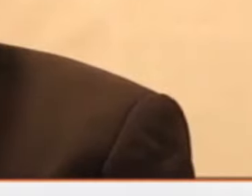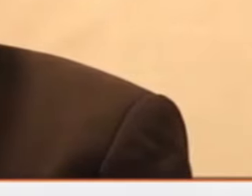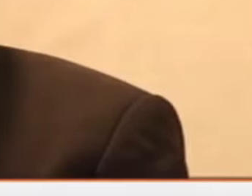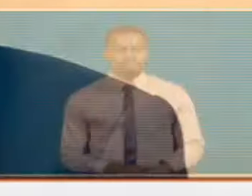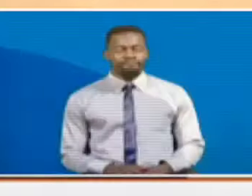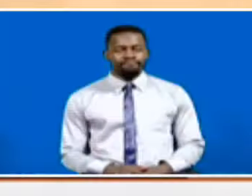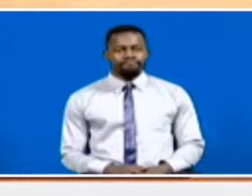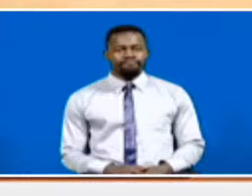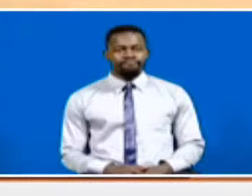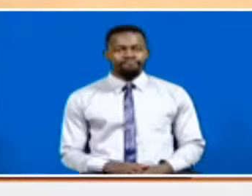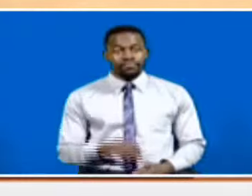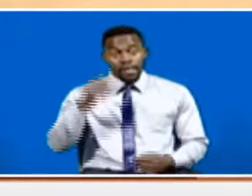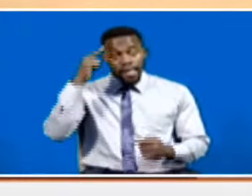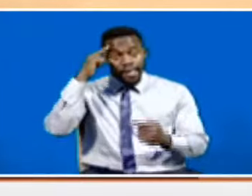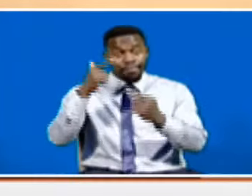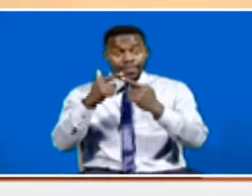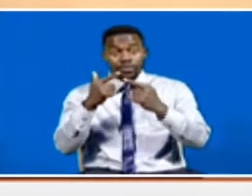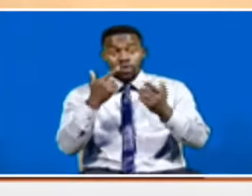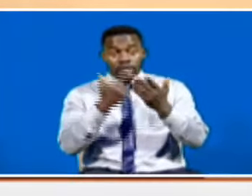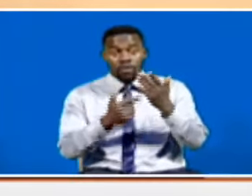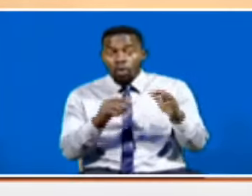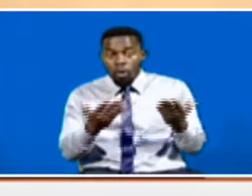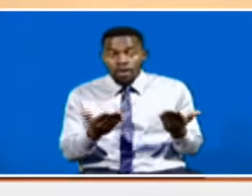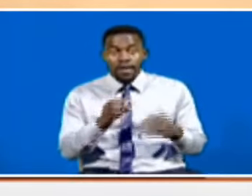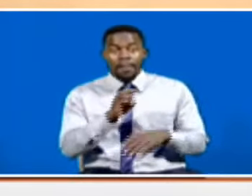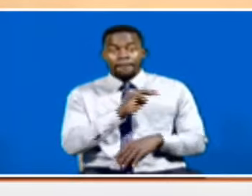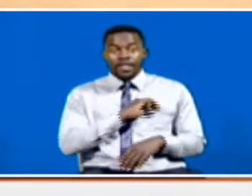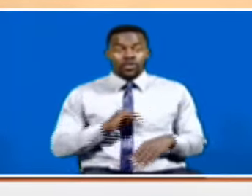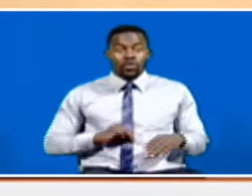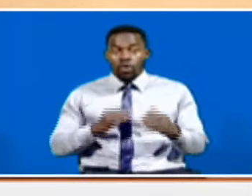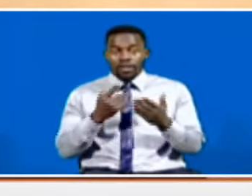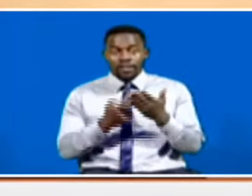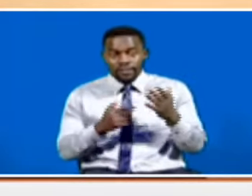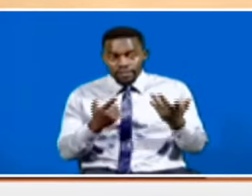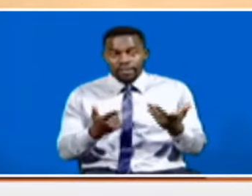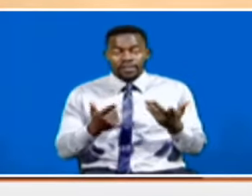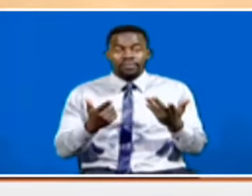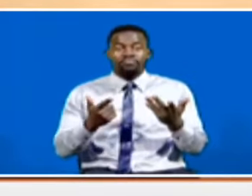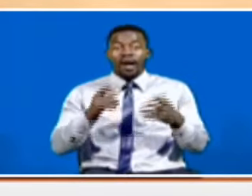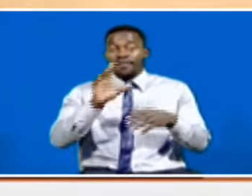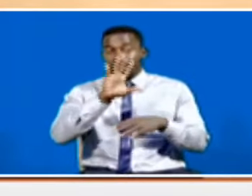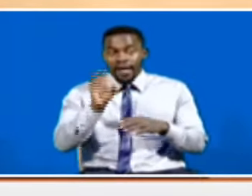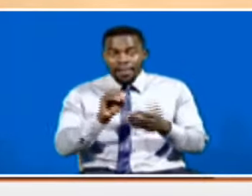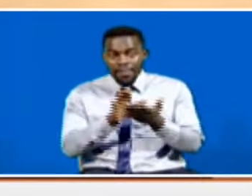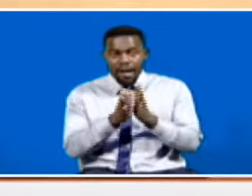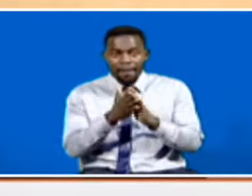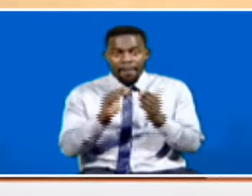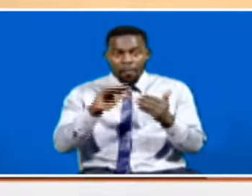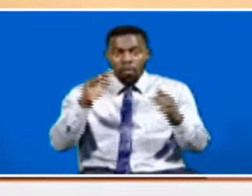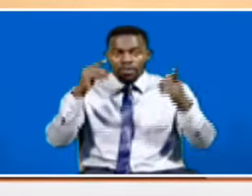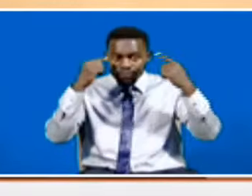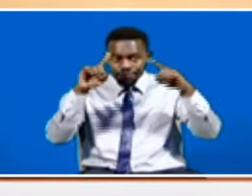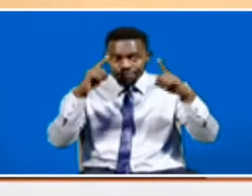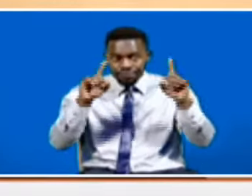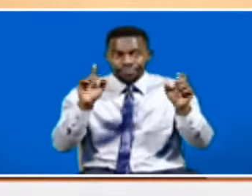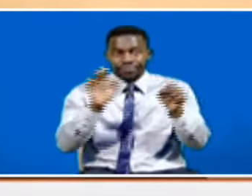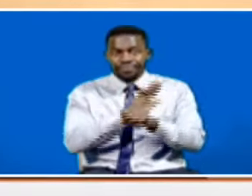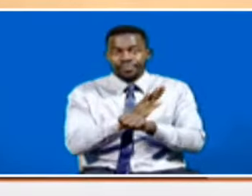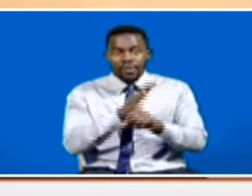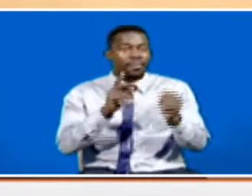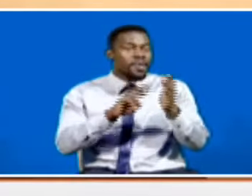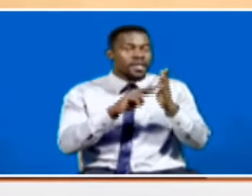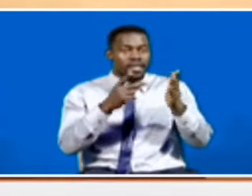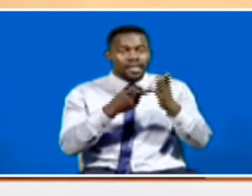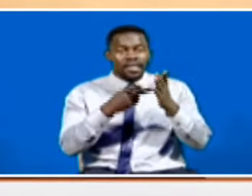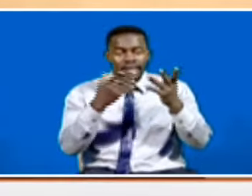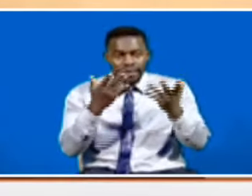Our mission is really about the prosperity of the African continent. So we contribute